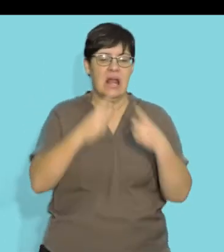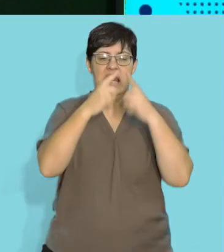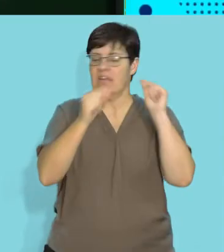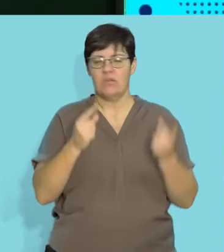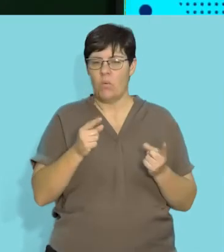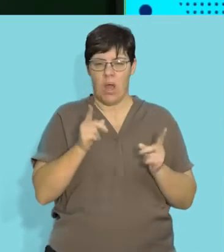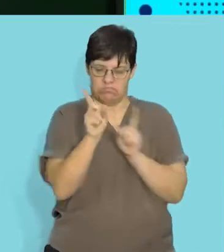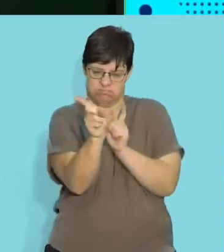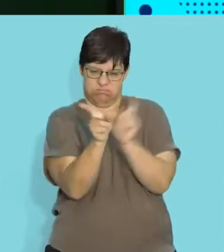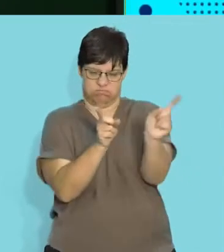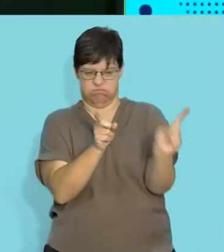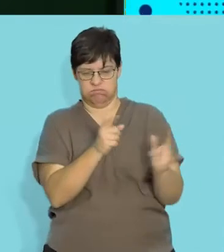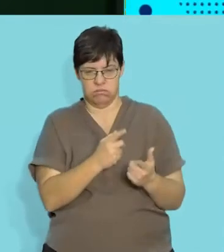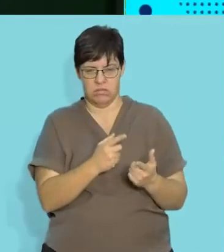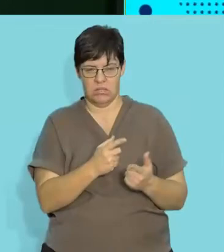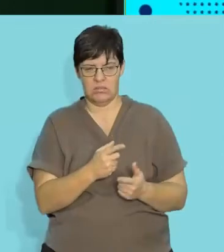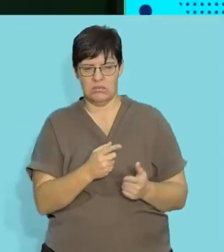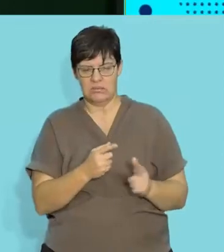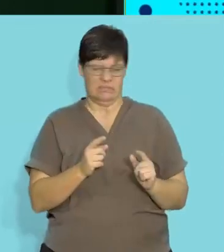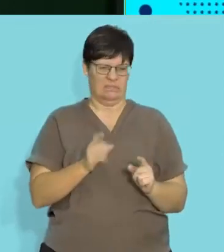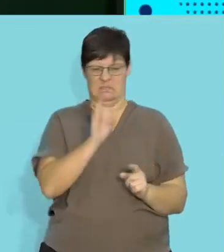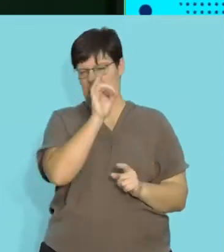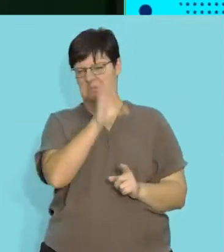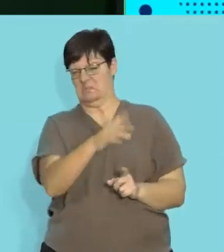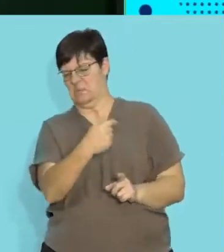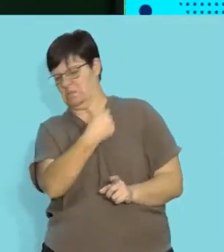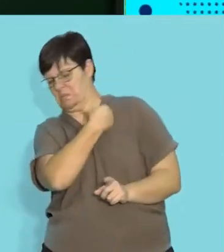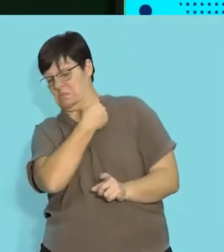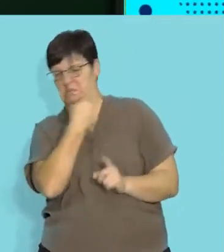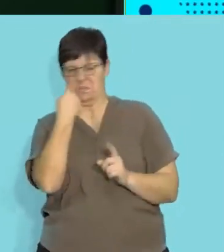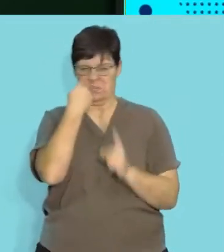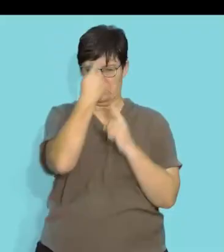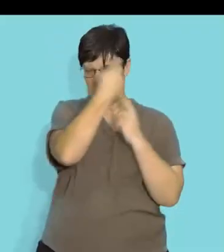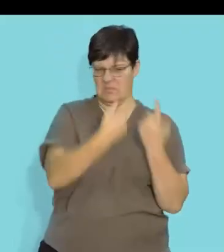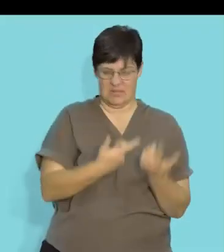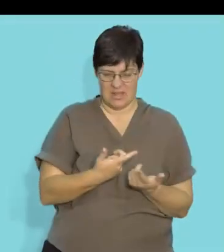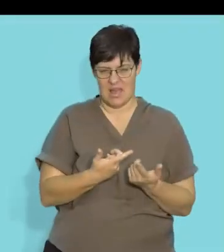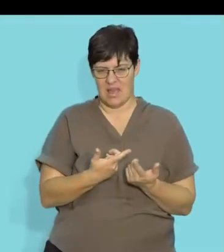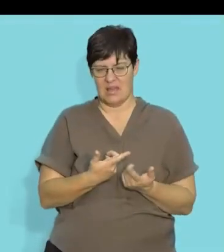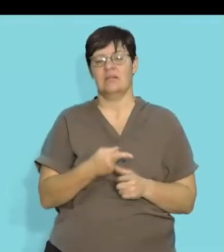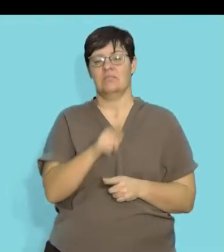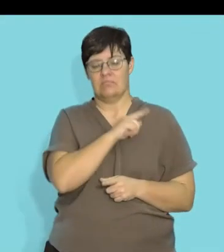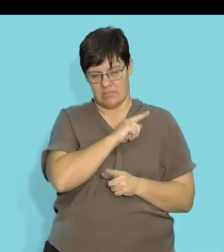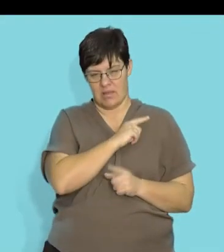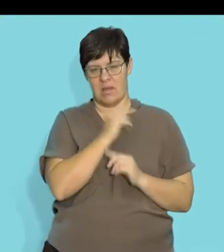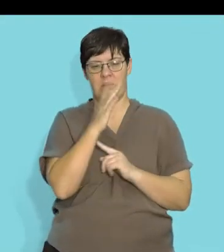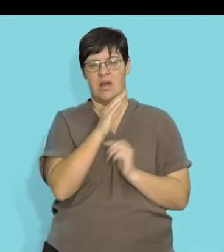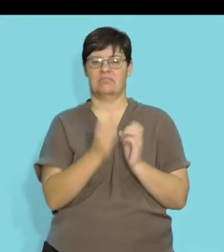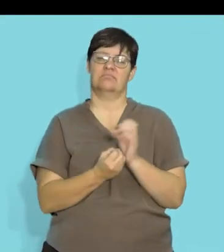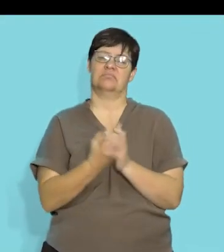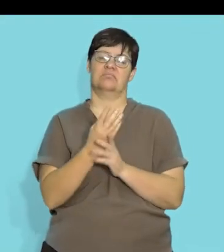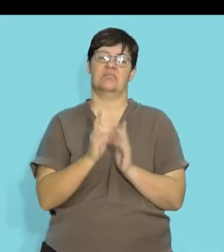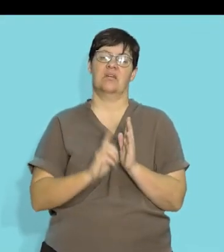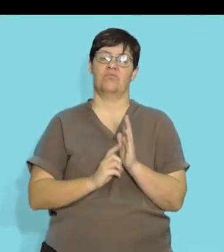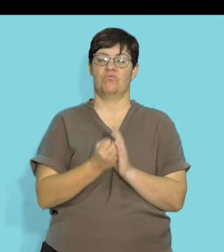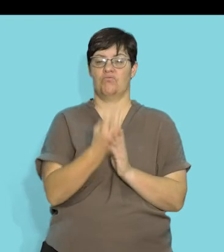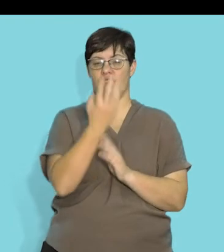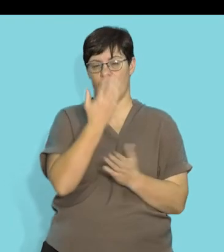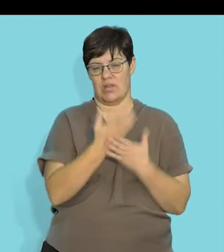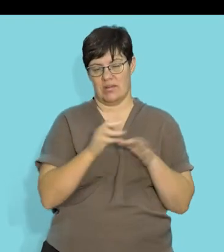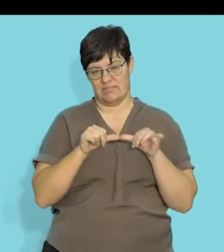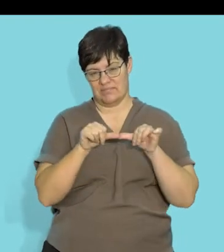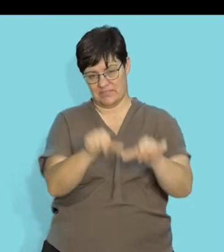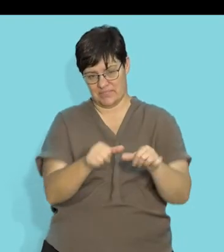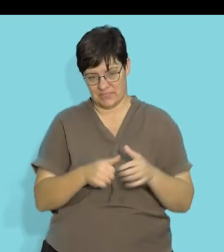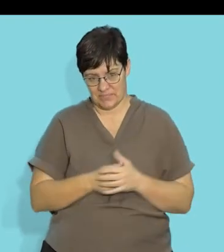leaves, and so these herbivores often stay away from them, and this gives that plant an added advantage of being able to